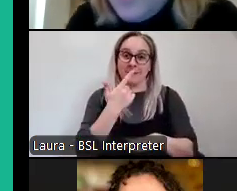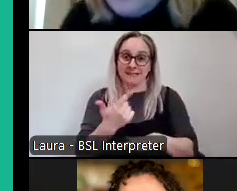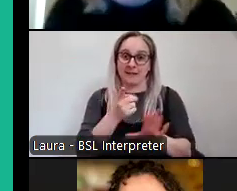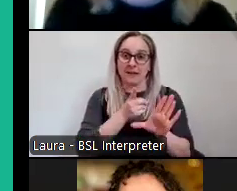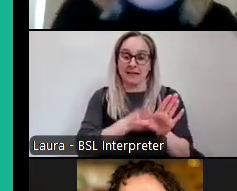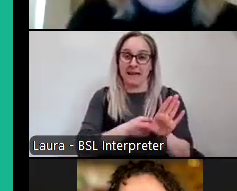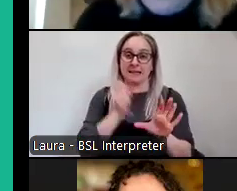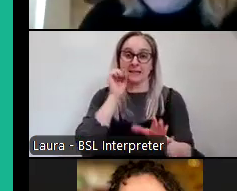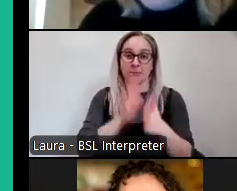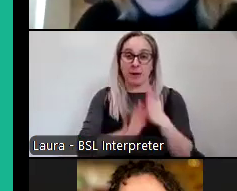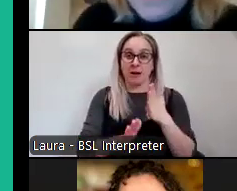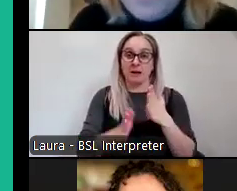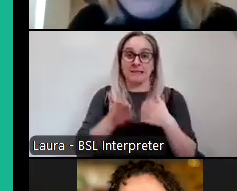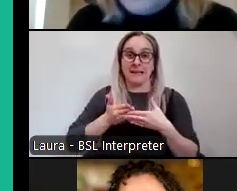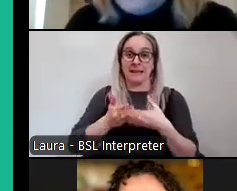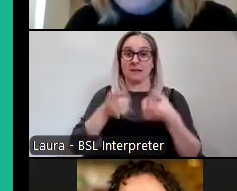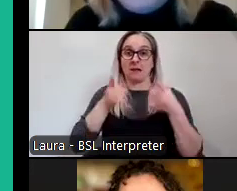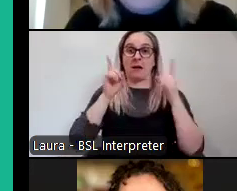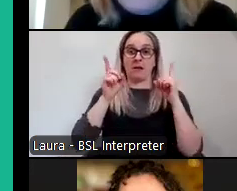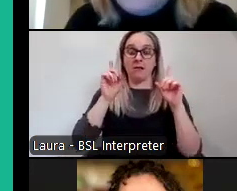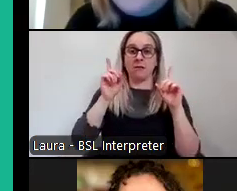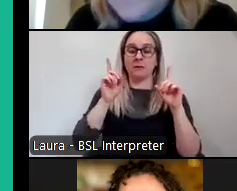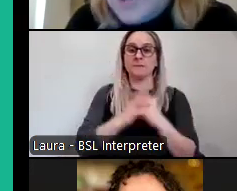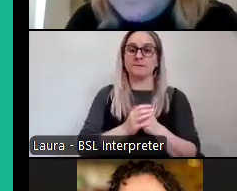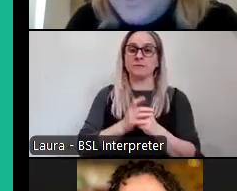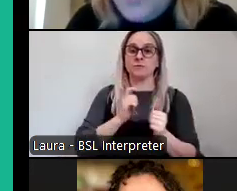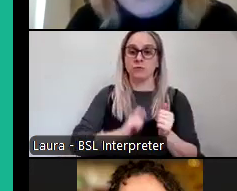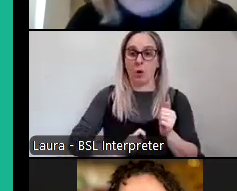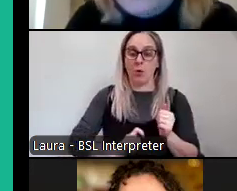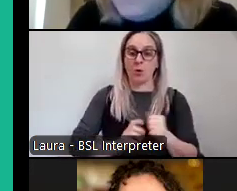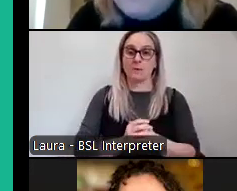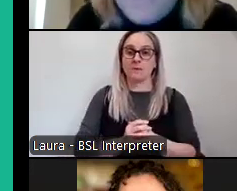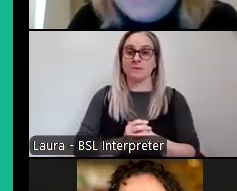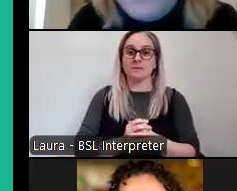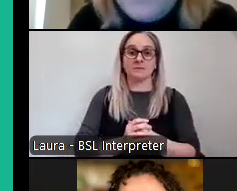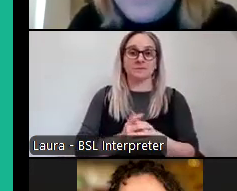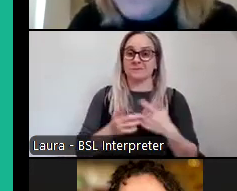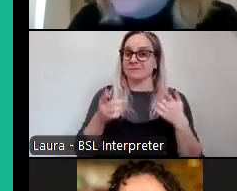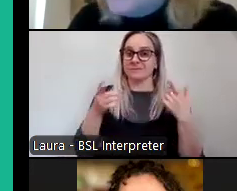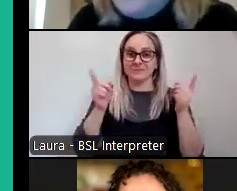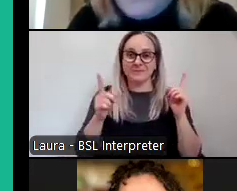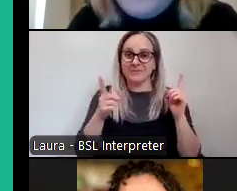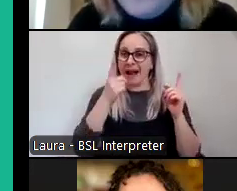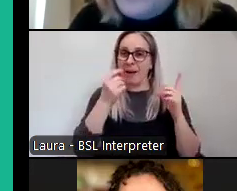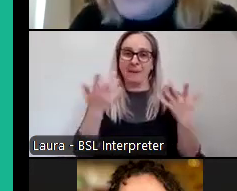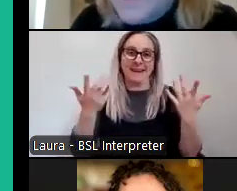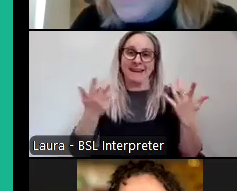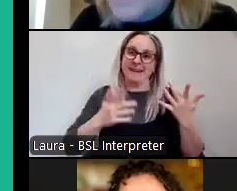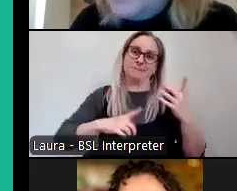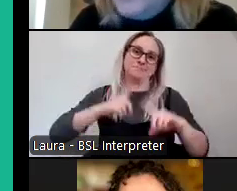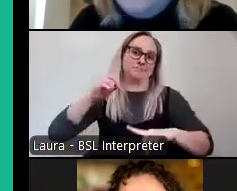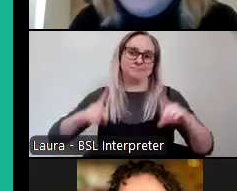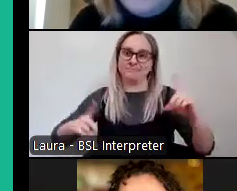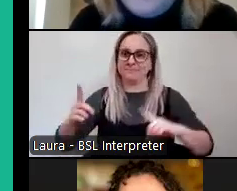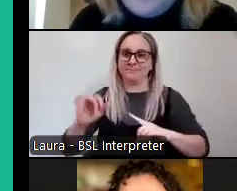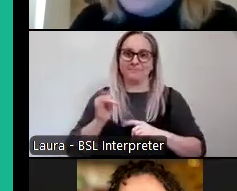leadership role. As I've said before, leadership looks like many different things. You might be an